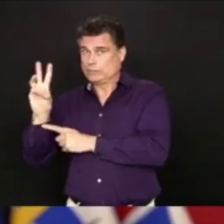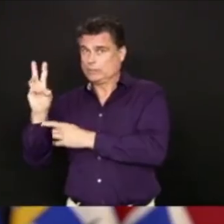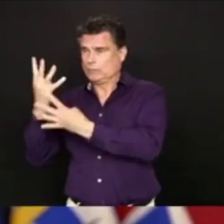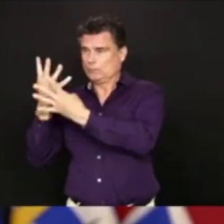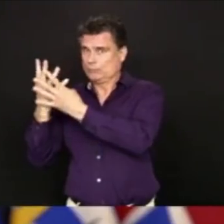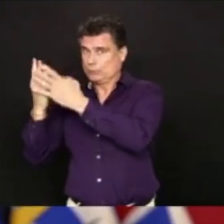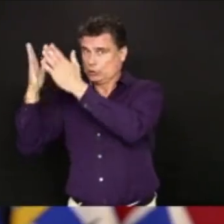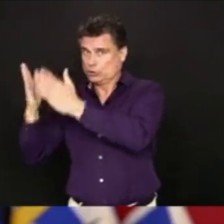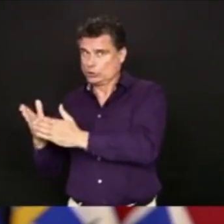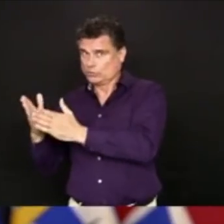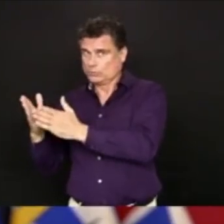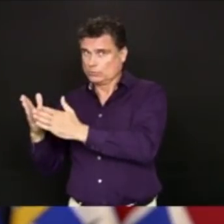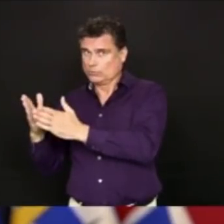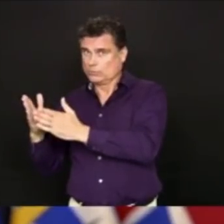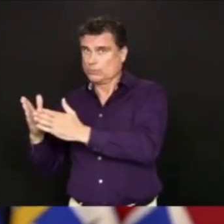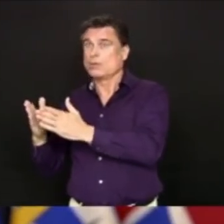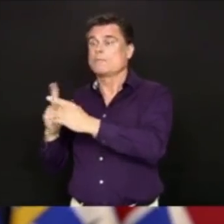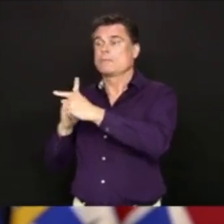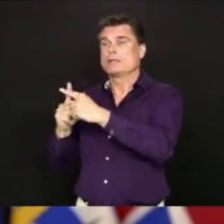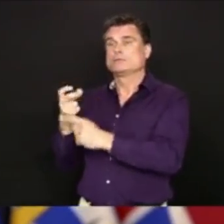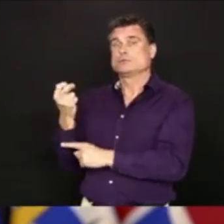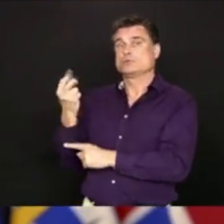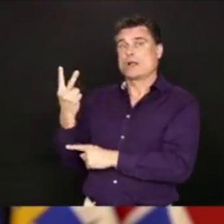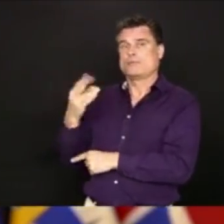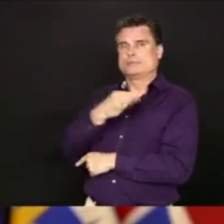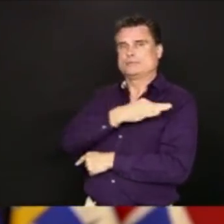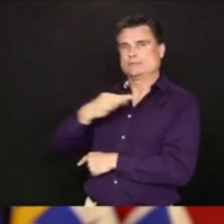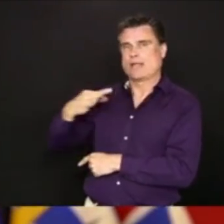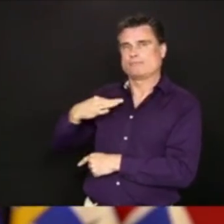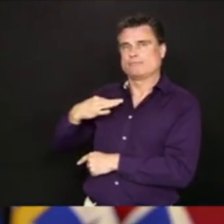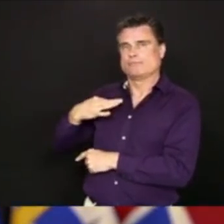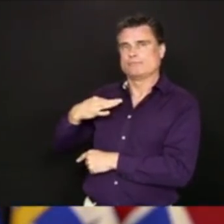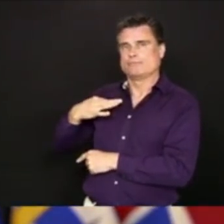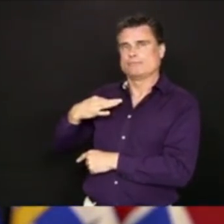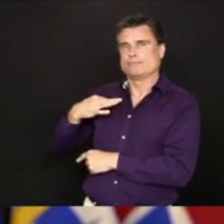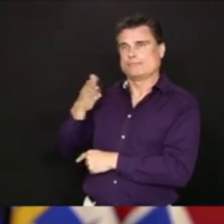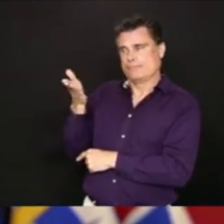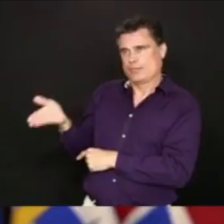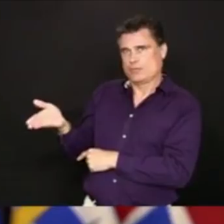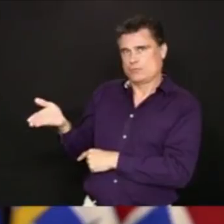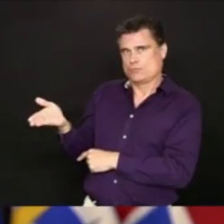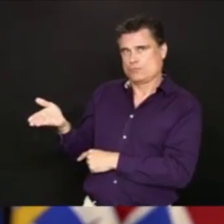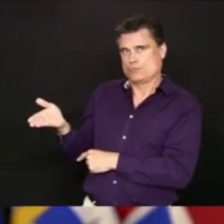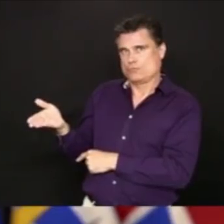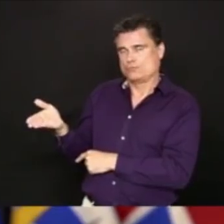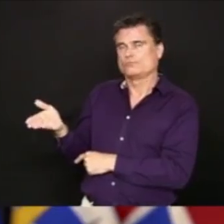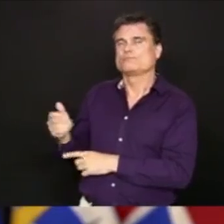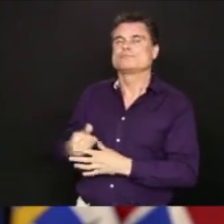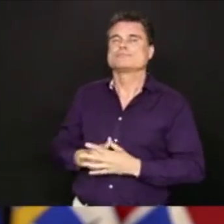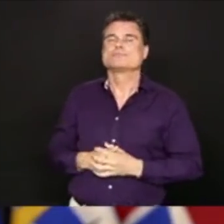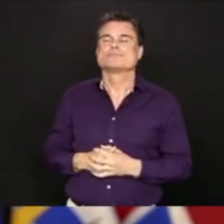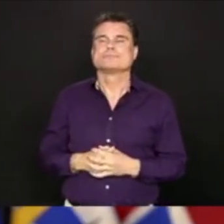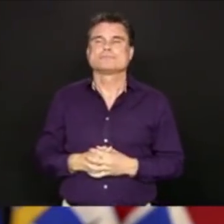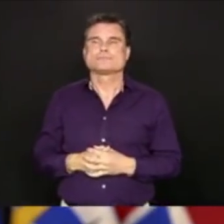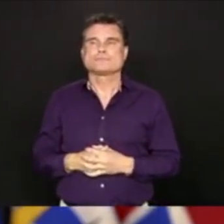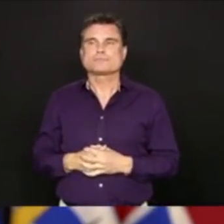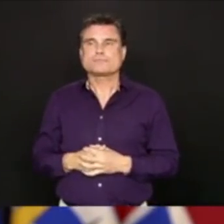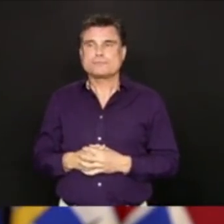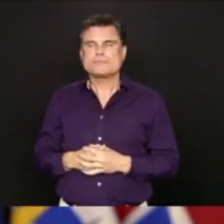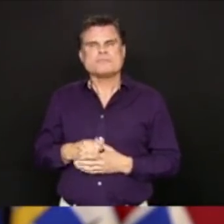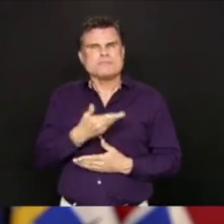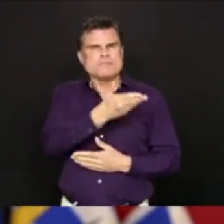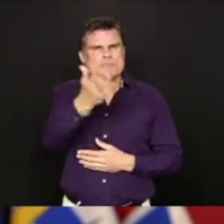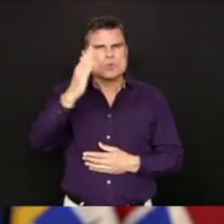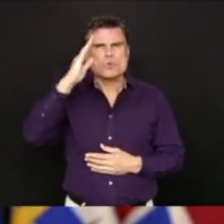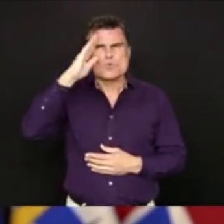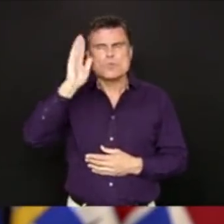who are positive from the Mission Institute. In addition, you're aware that we've had 2 ongoing outbreaks in